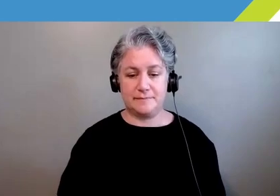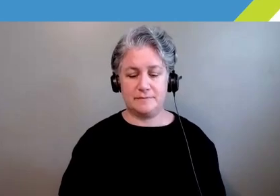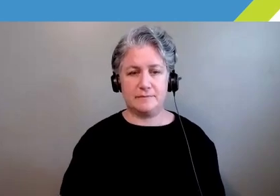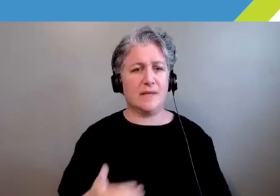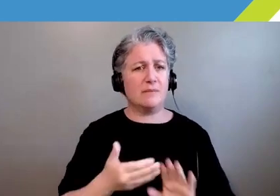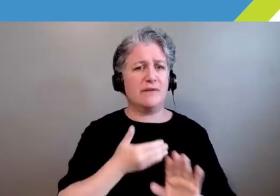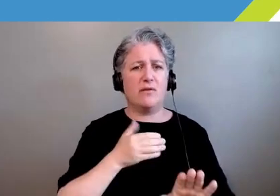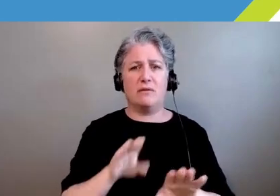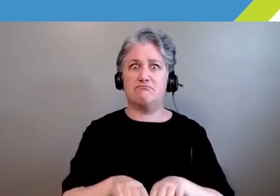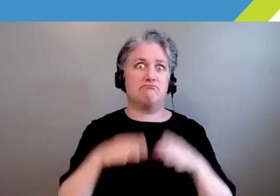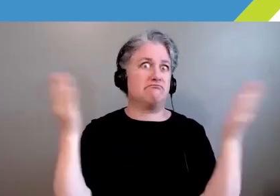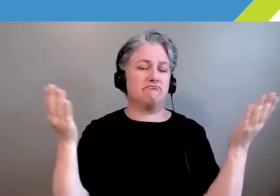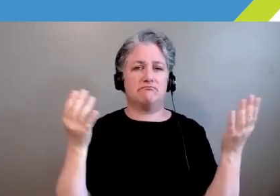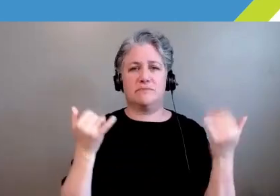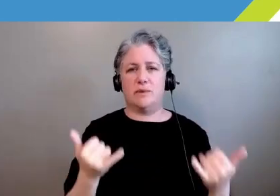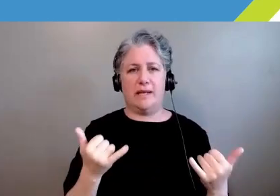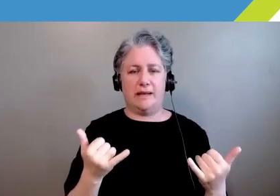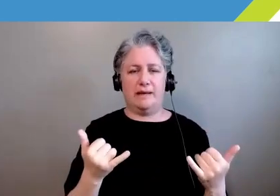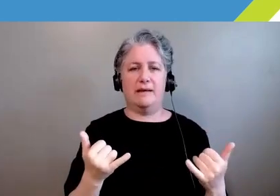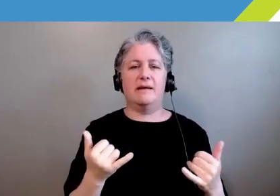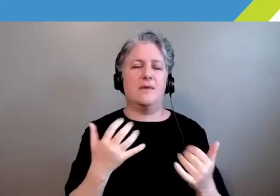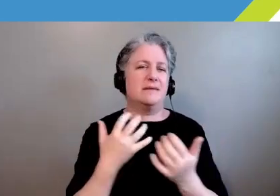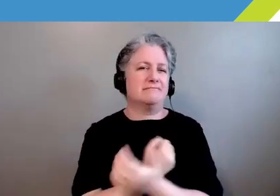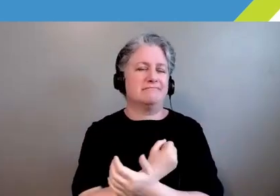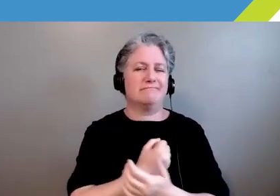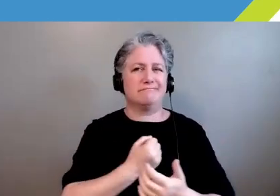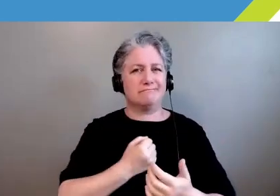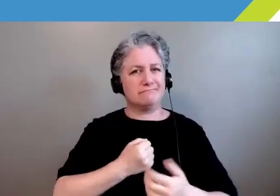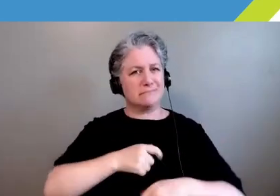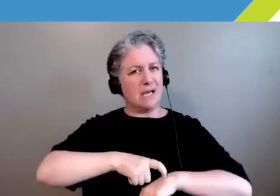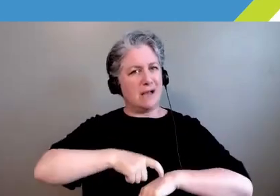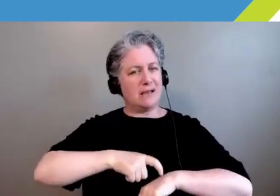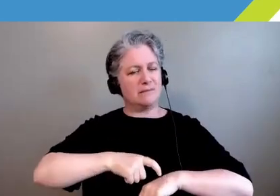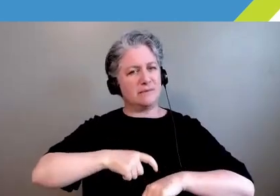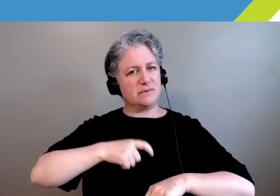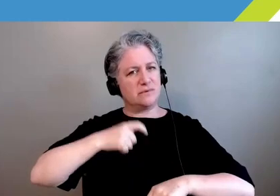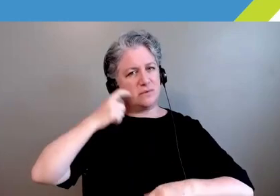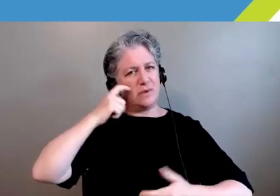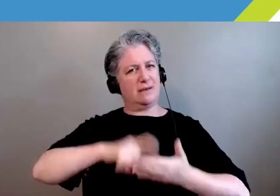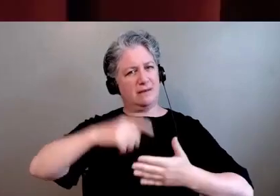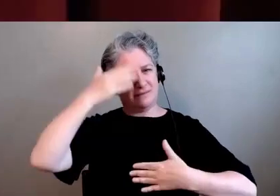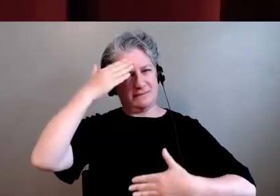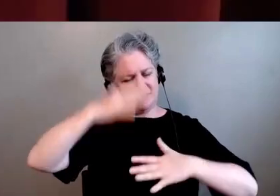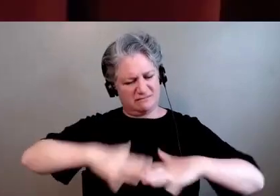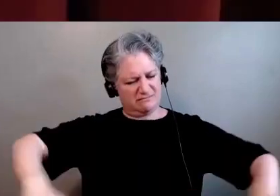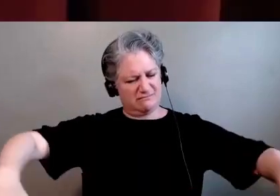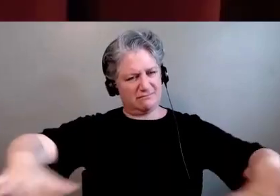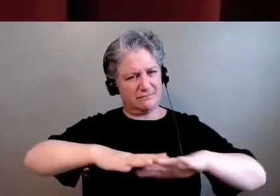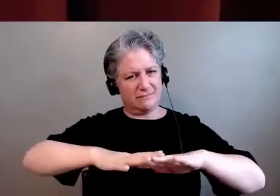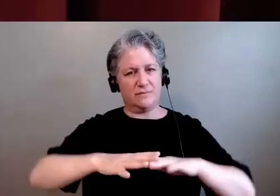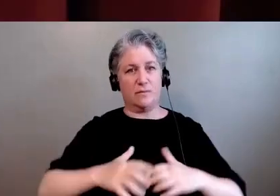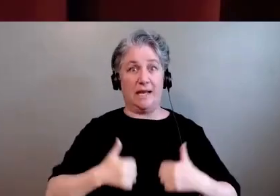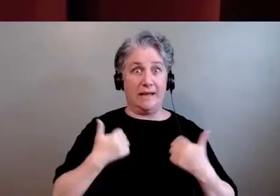And before we kick off today's sessions, I would like to take a moment to recognize that we live, work, and learn on the